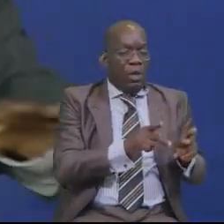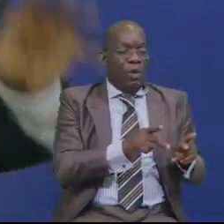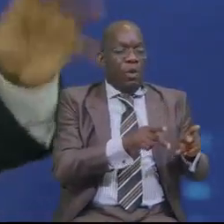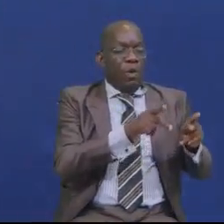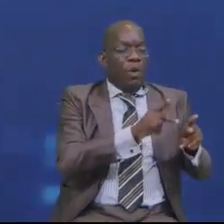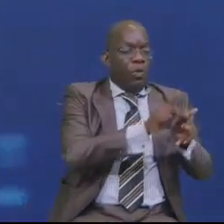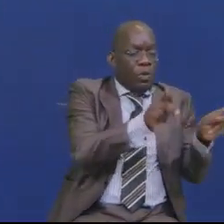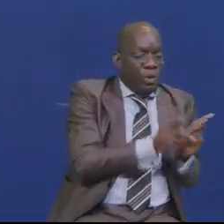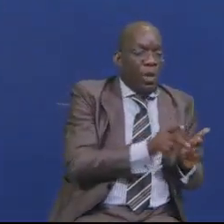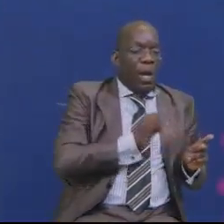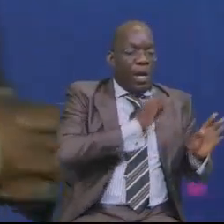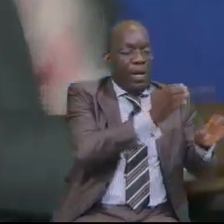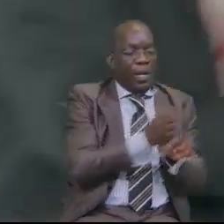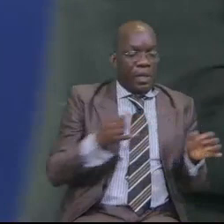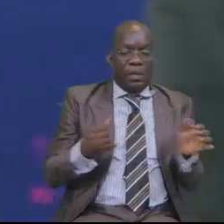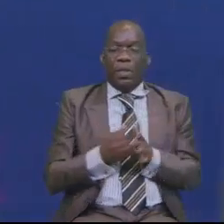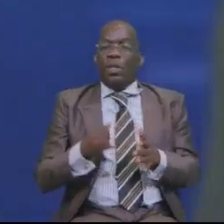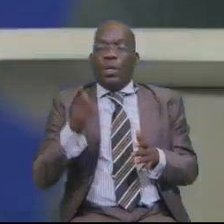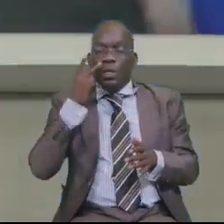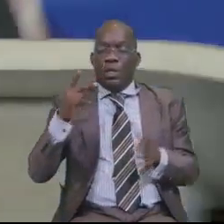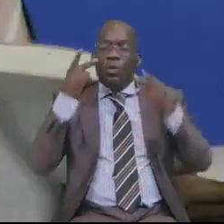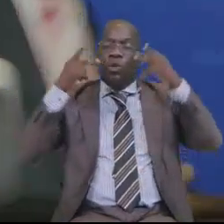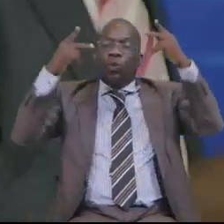at prosperity, I grab that. Look at